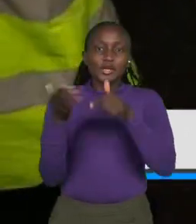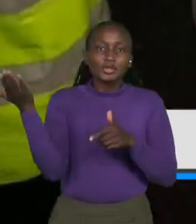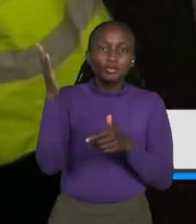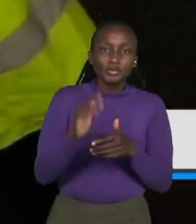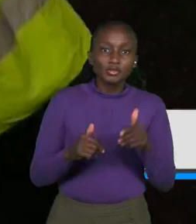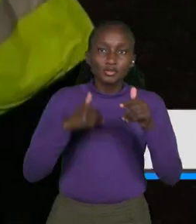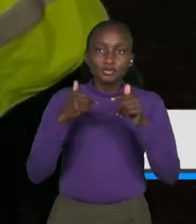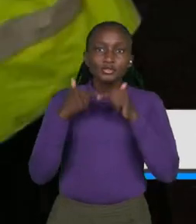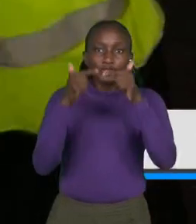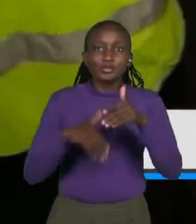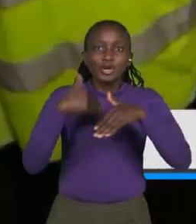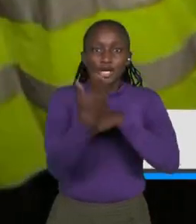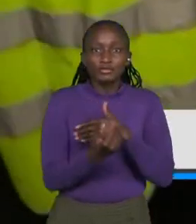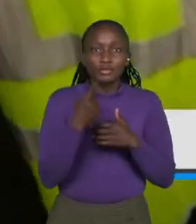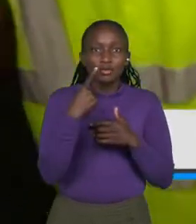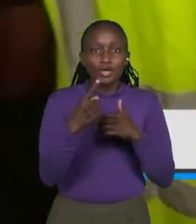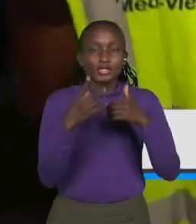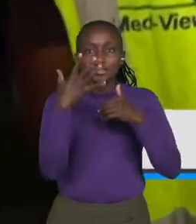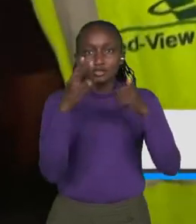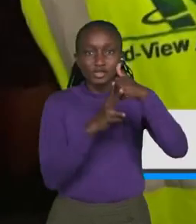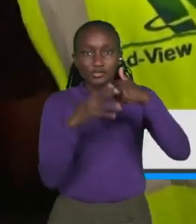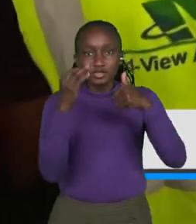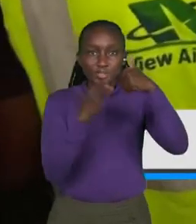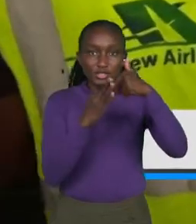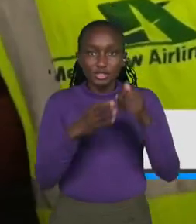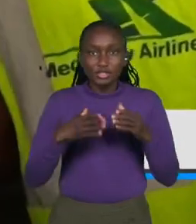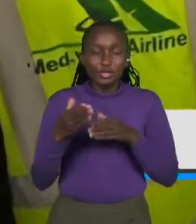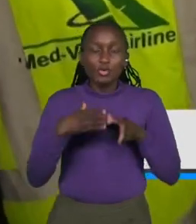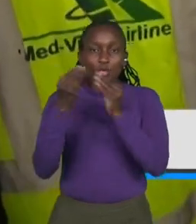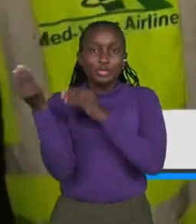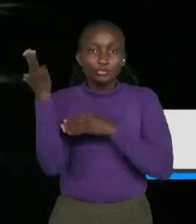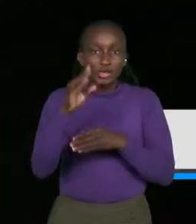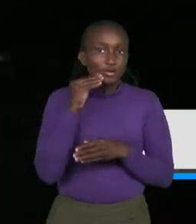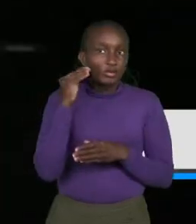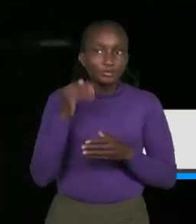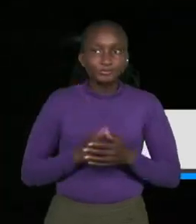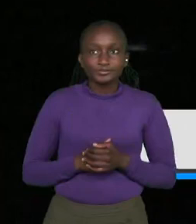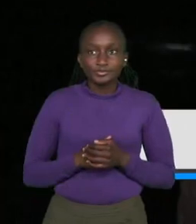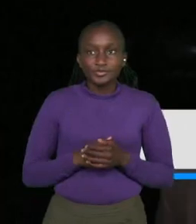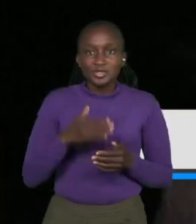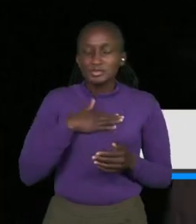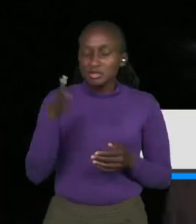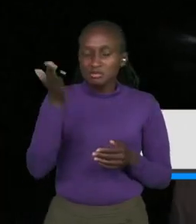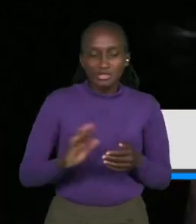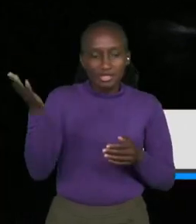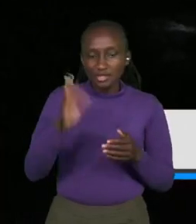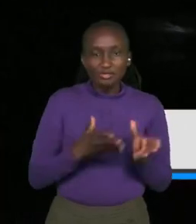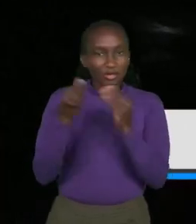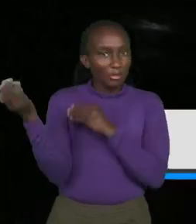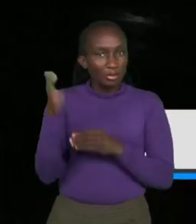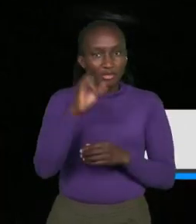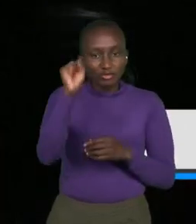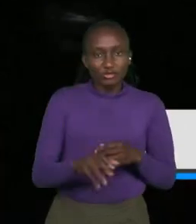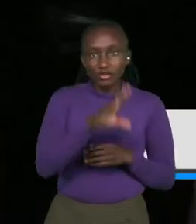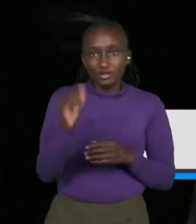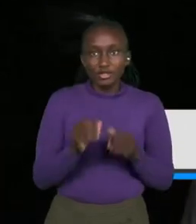the first wave of 178 Nigerians returned to Lagos on the same airline. I don't think I were able to go back to South Africa because if